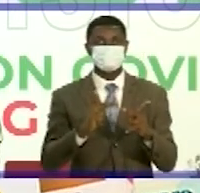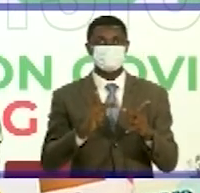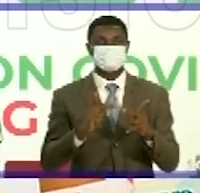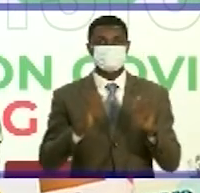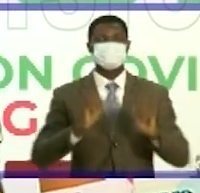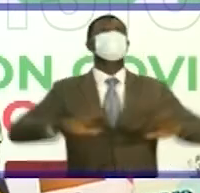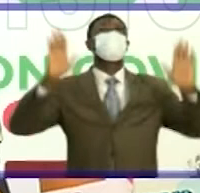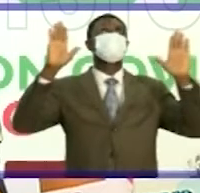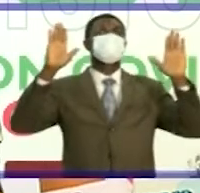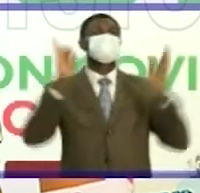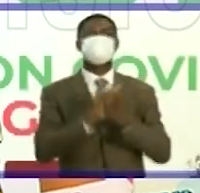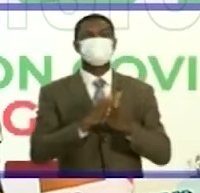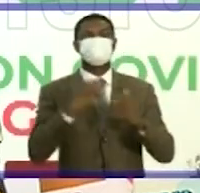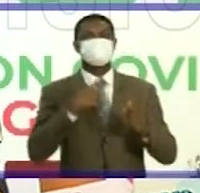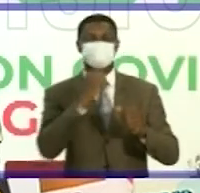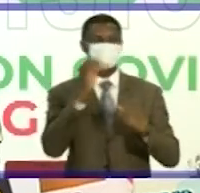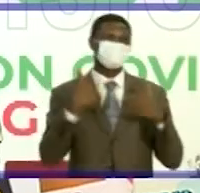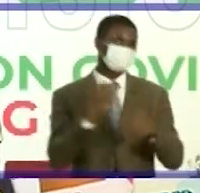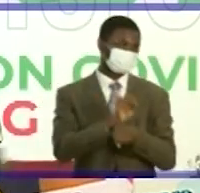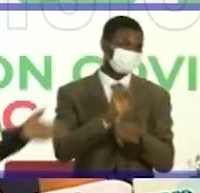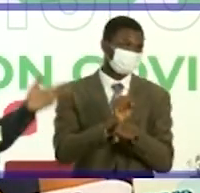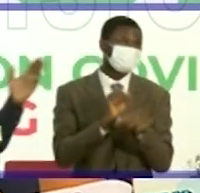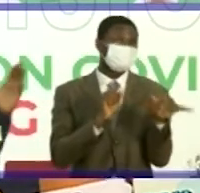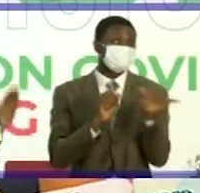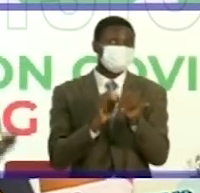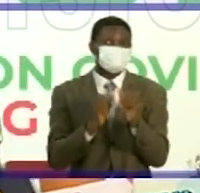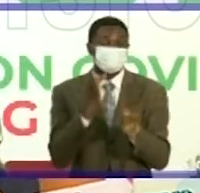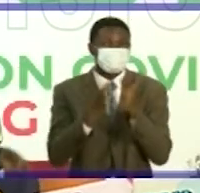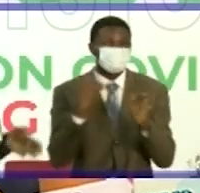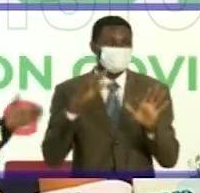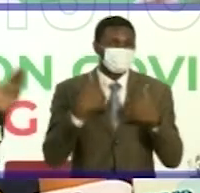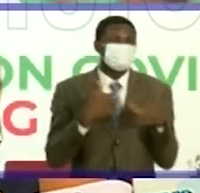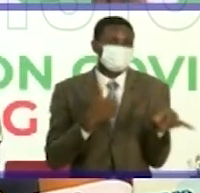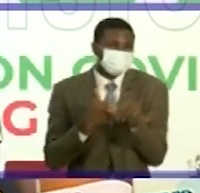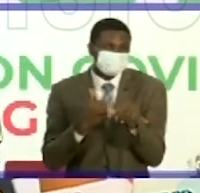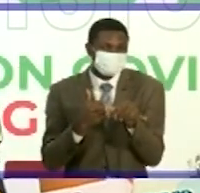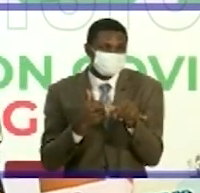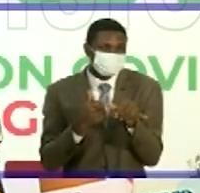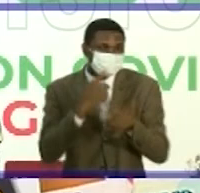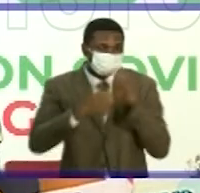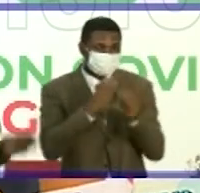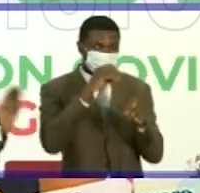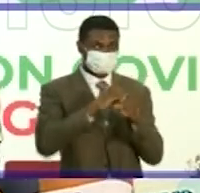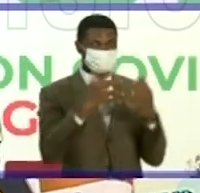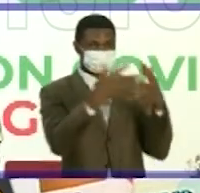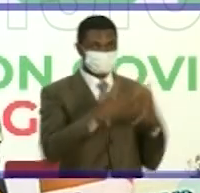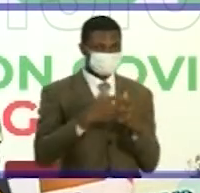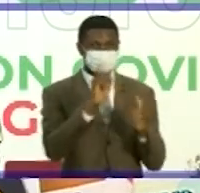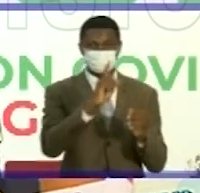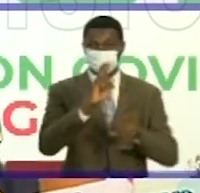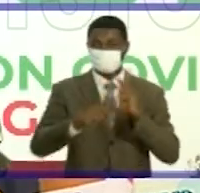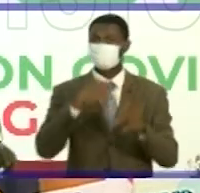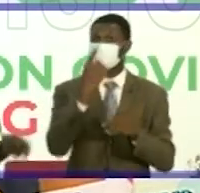the way it happens in some developed economies, you would have seen people lined up at the offices of labor